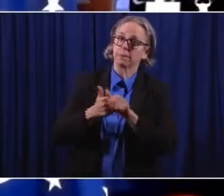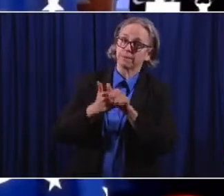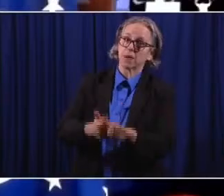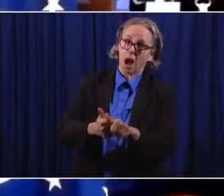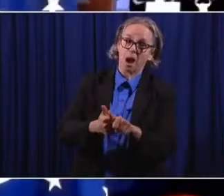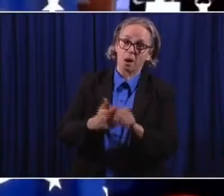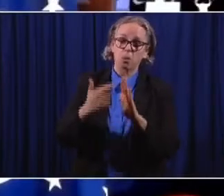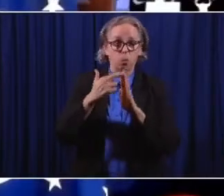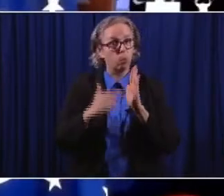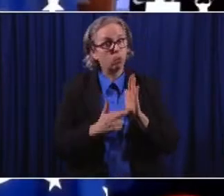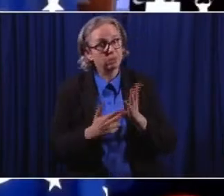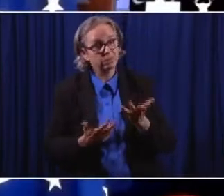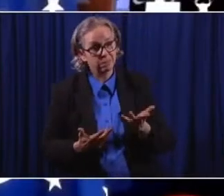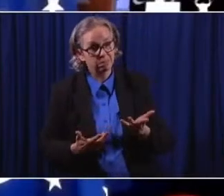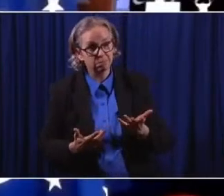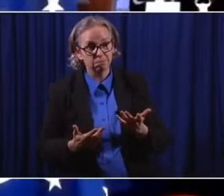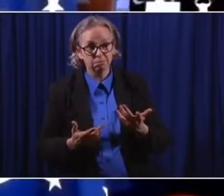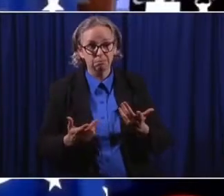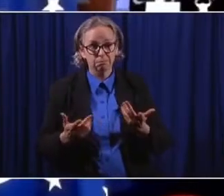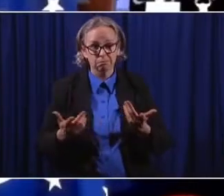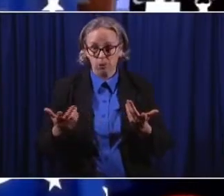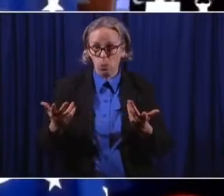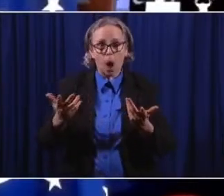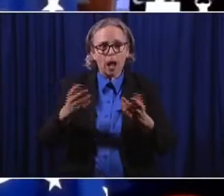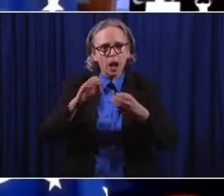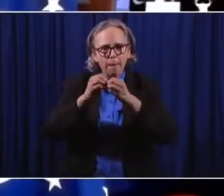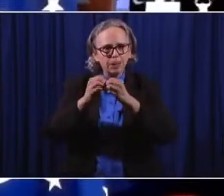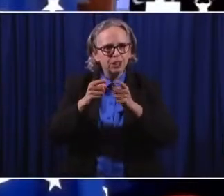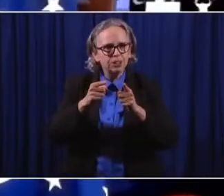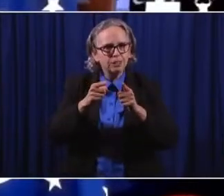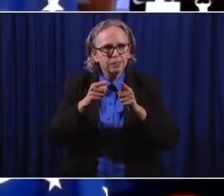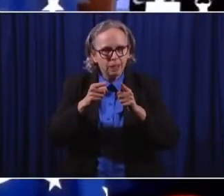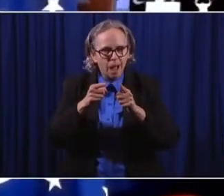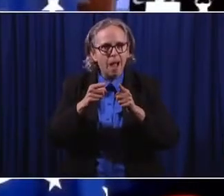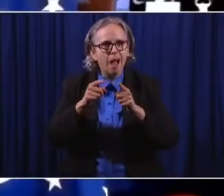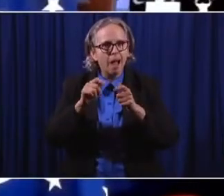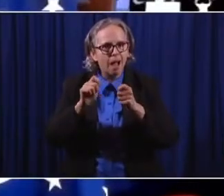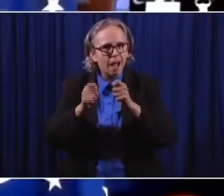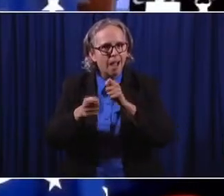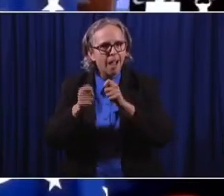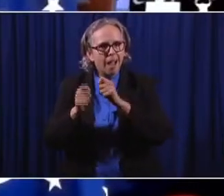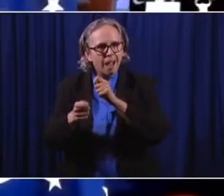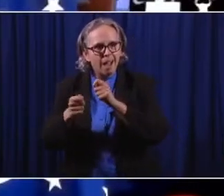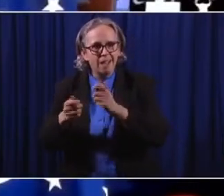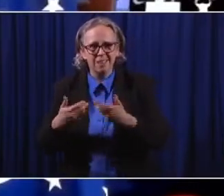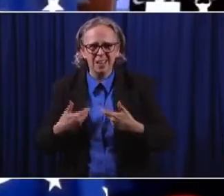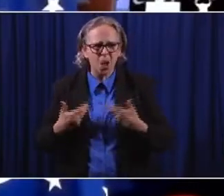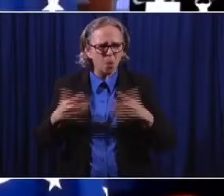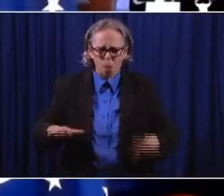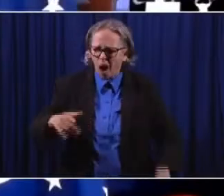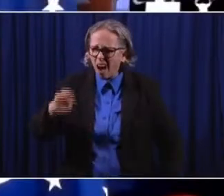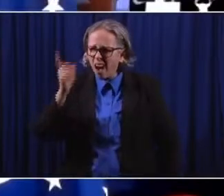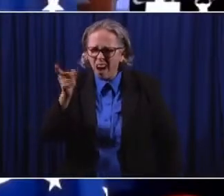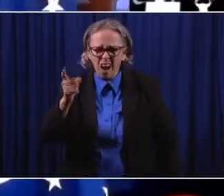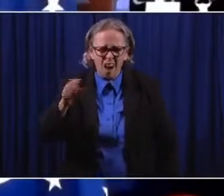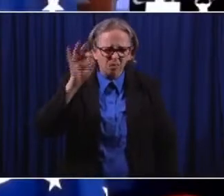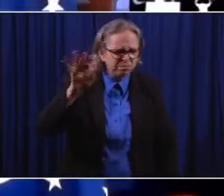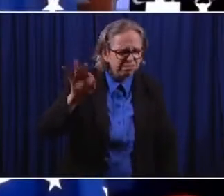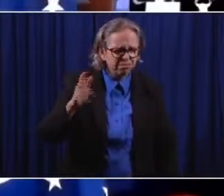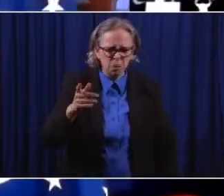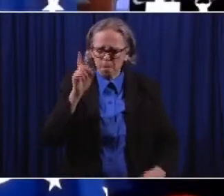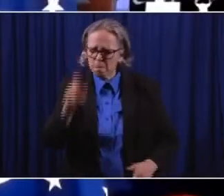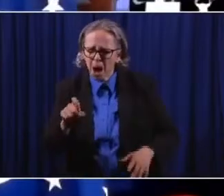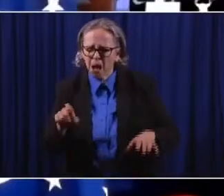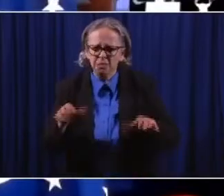doing that. And it's not like we want to tell people what to do. Frankly, this allows us to open things up. These